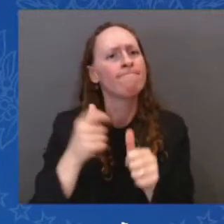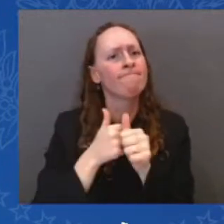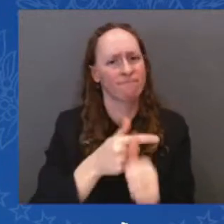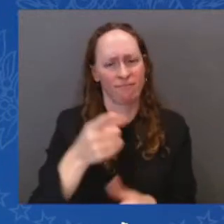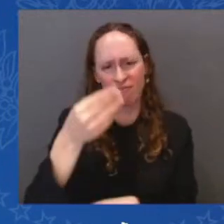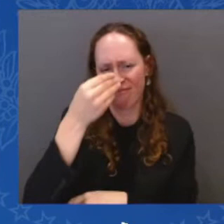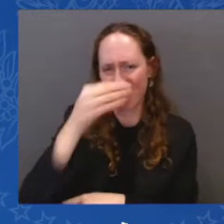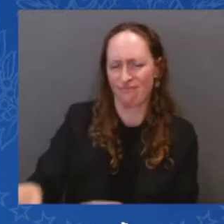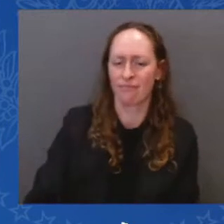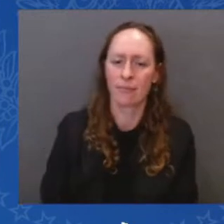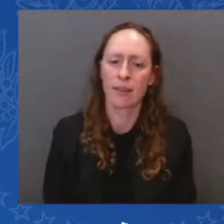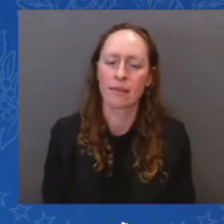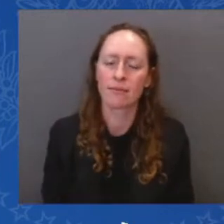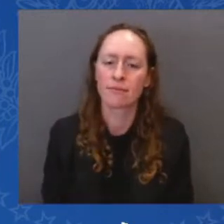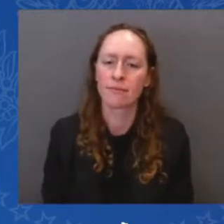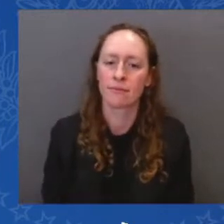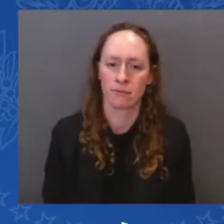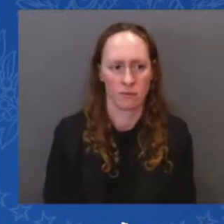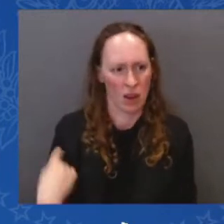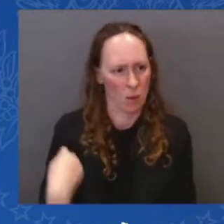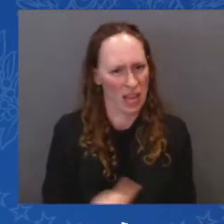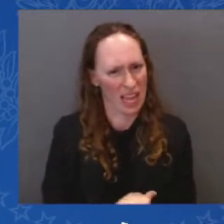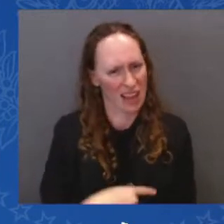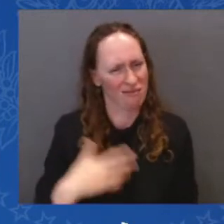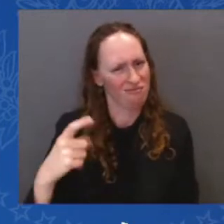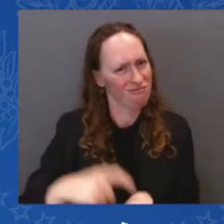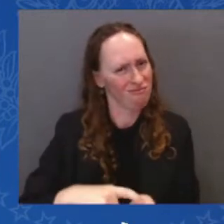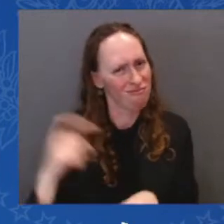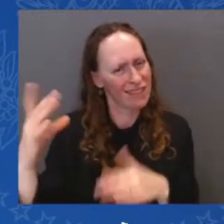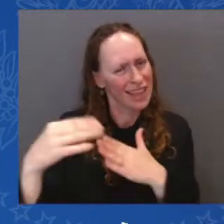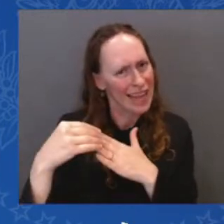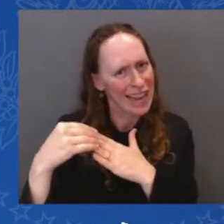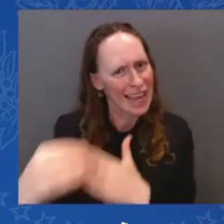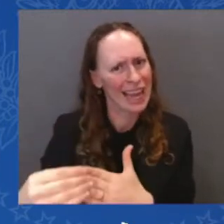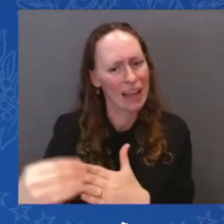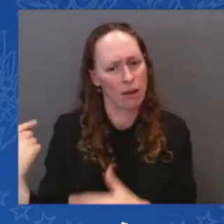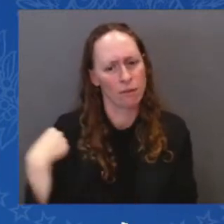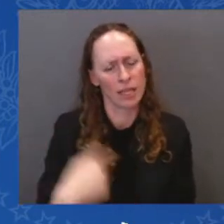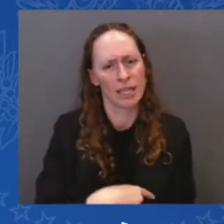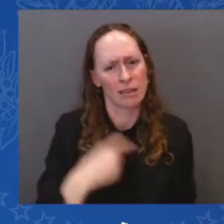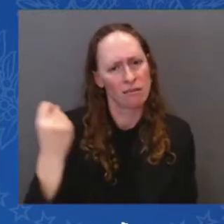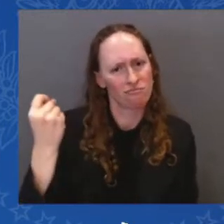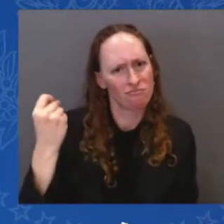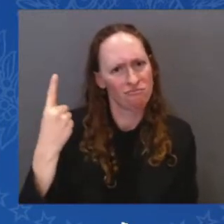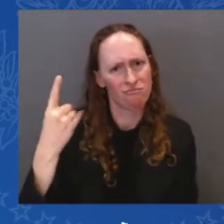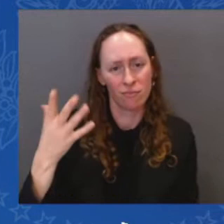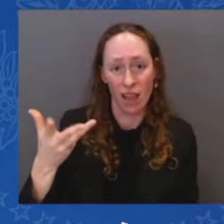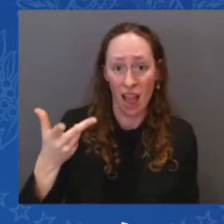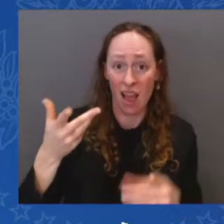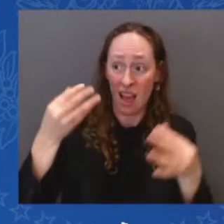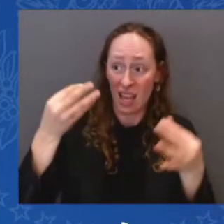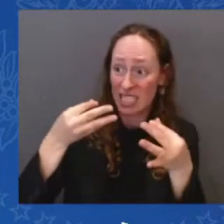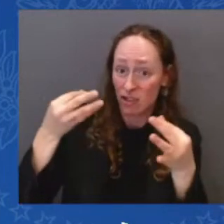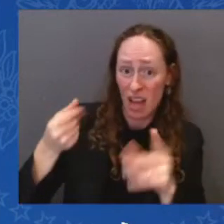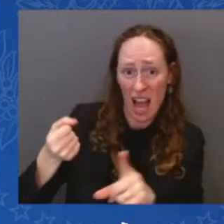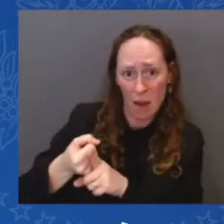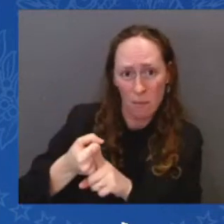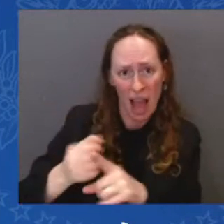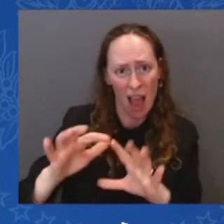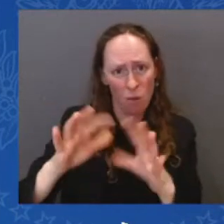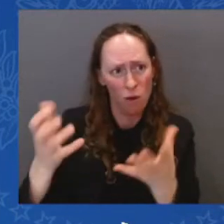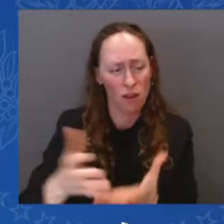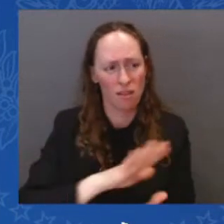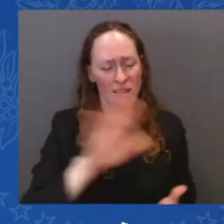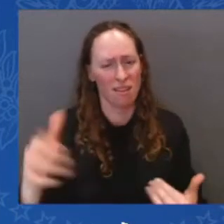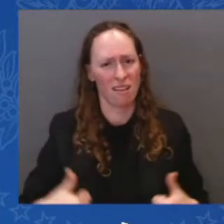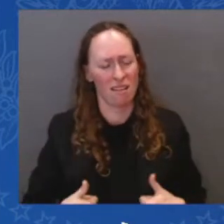on the lives and families around the world. General Milley, General Brown, Secretary Austin, and all